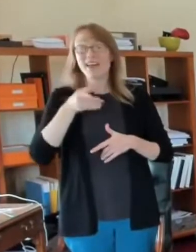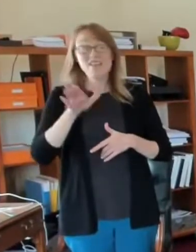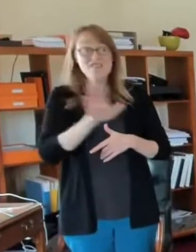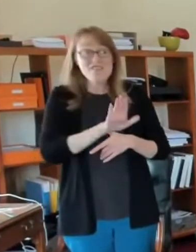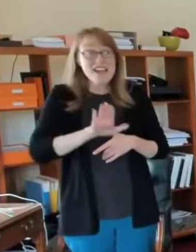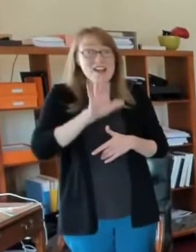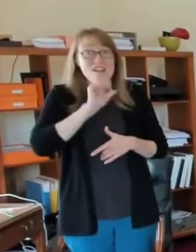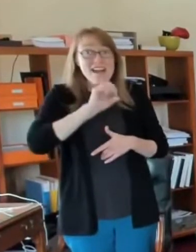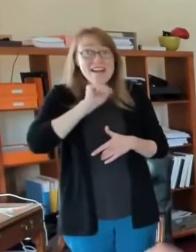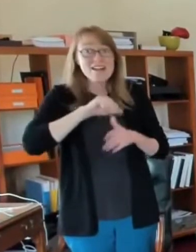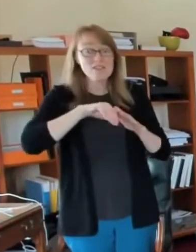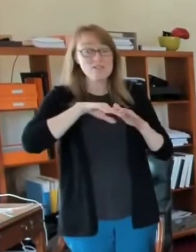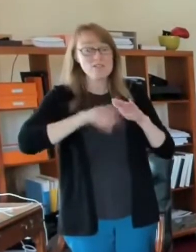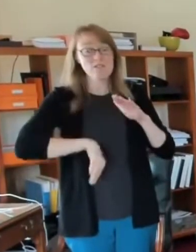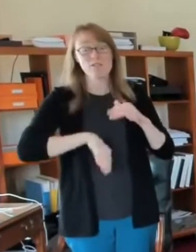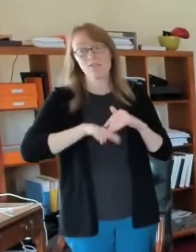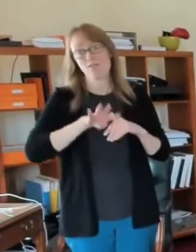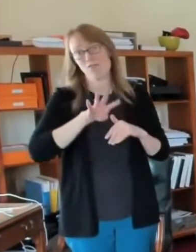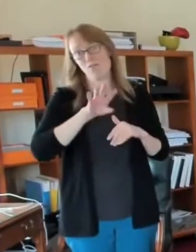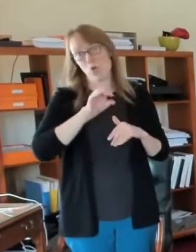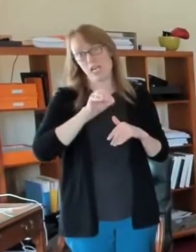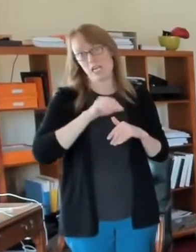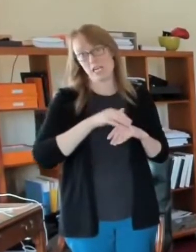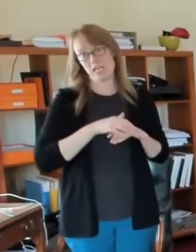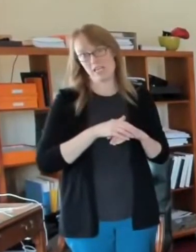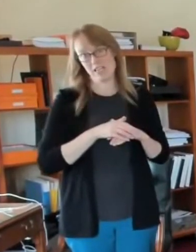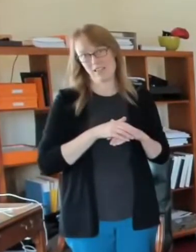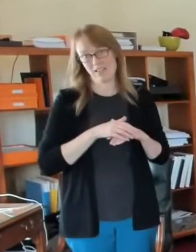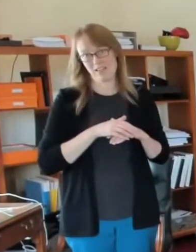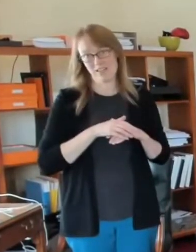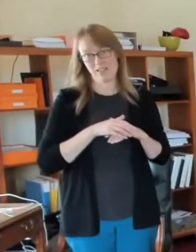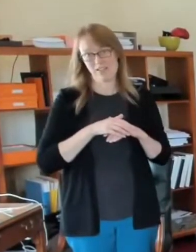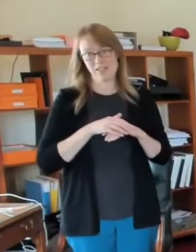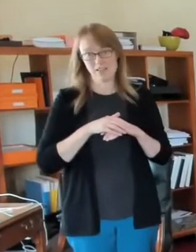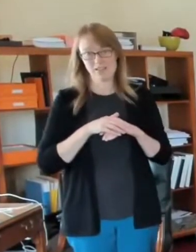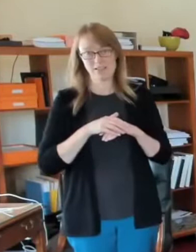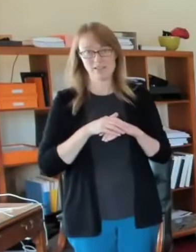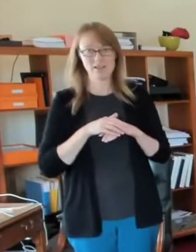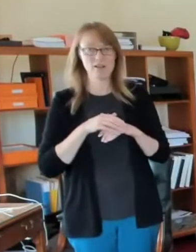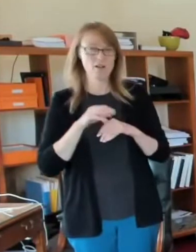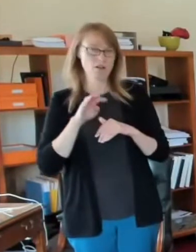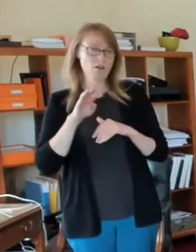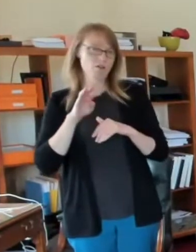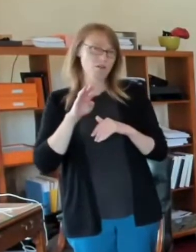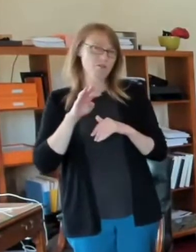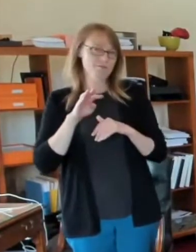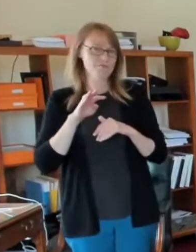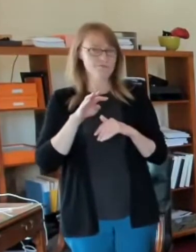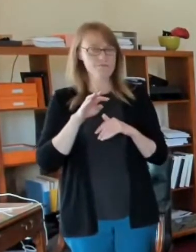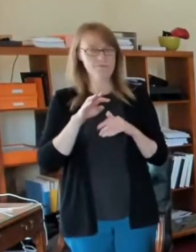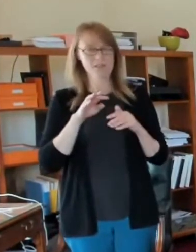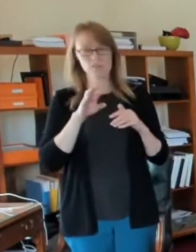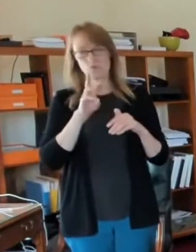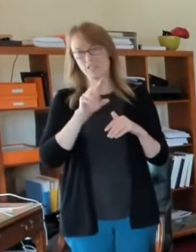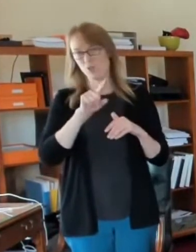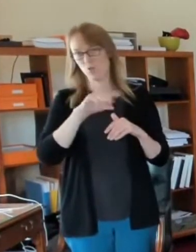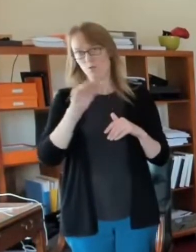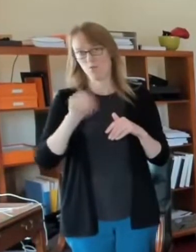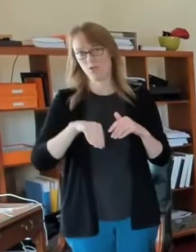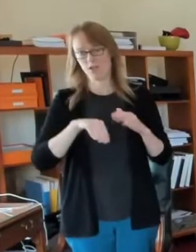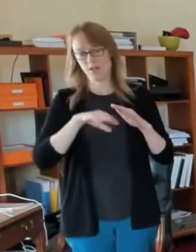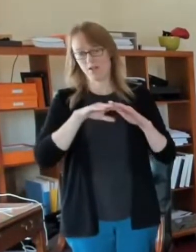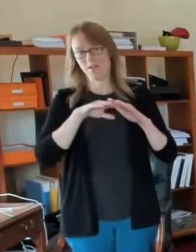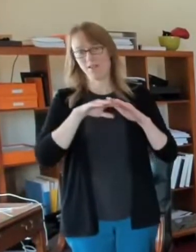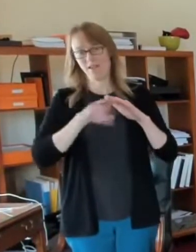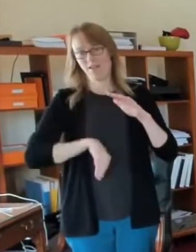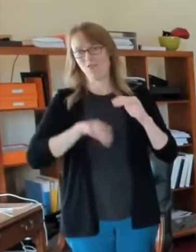So 40% over 40, 61% under 40. So that's what we're trying to work through right